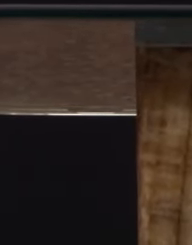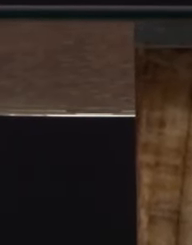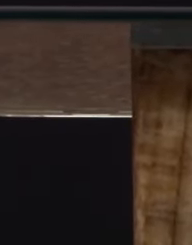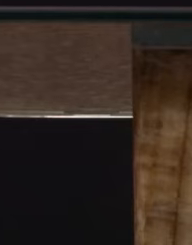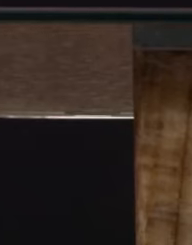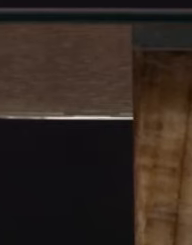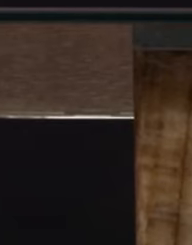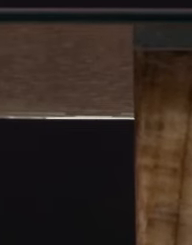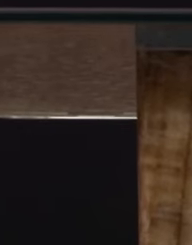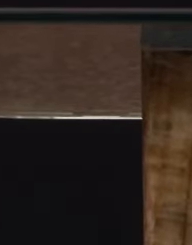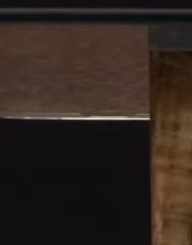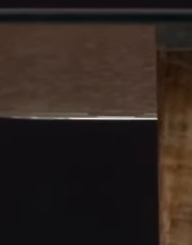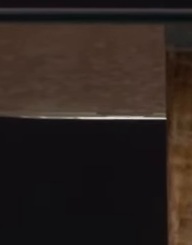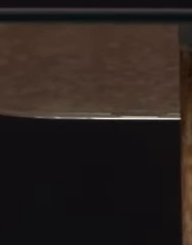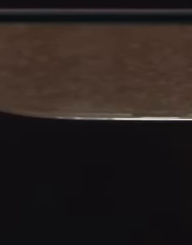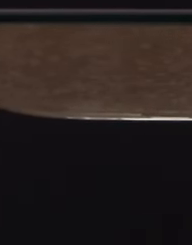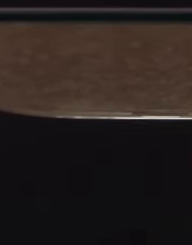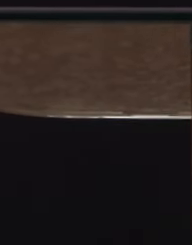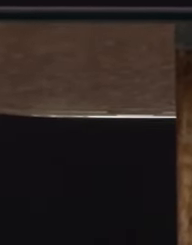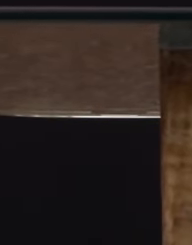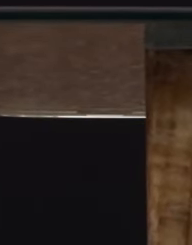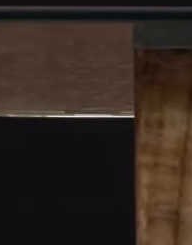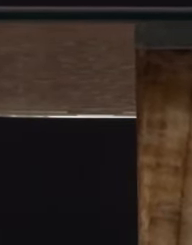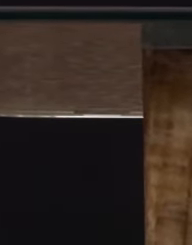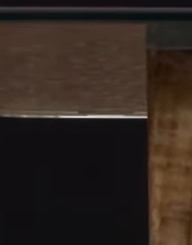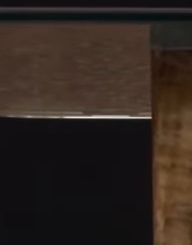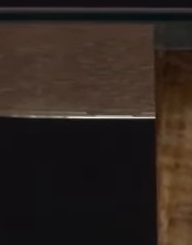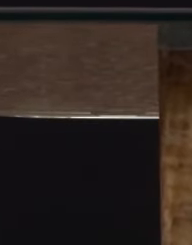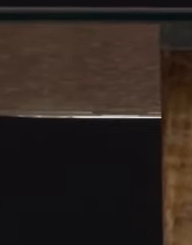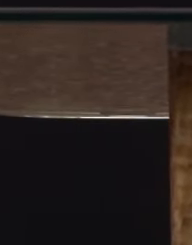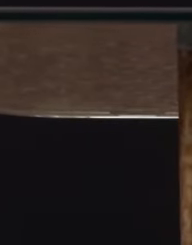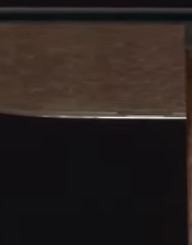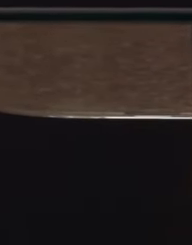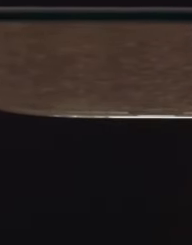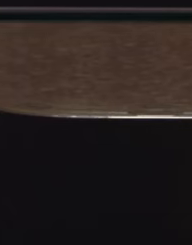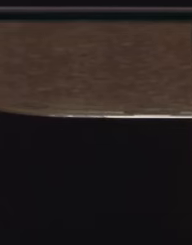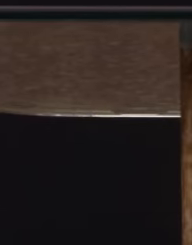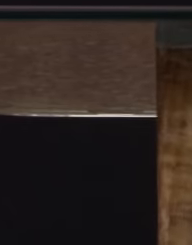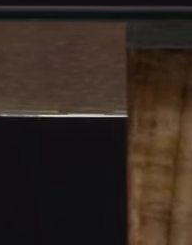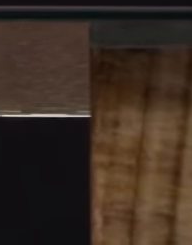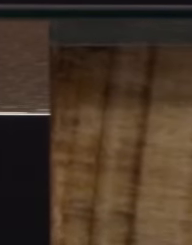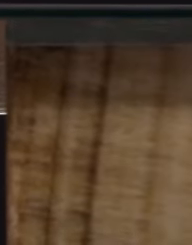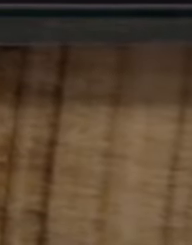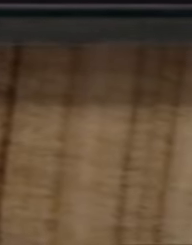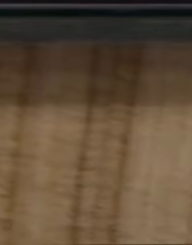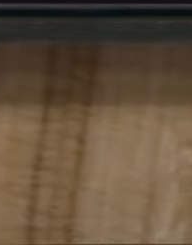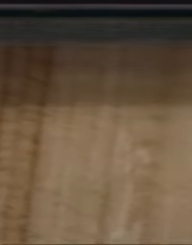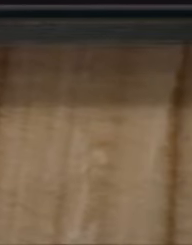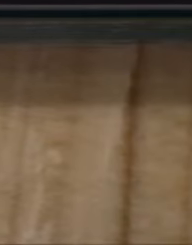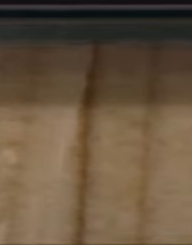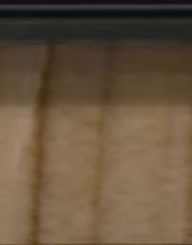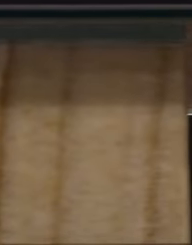through faith. How do we get steadfast in the Lord, not in our strength? By